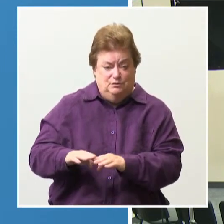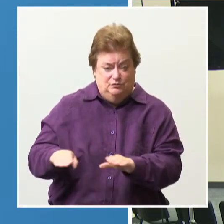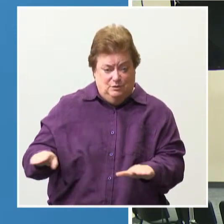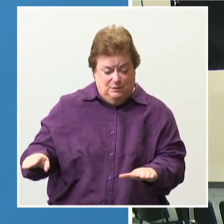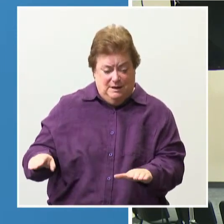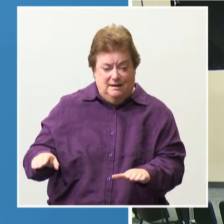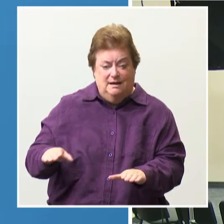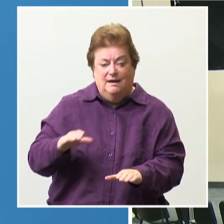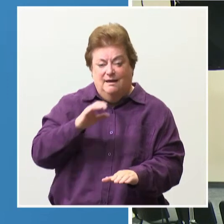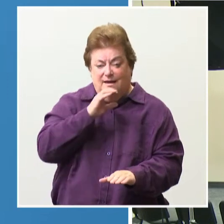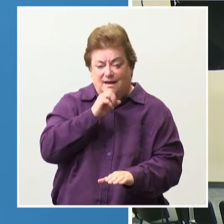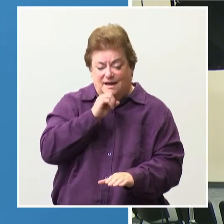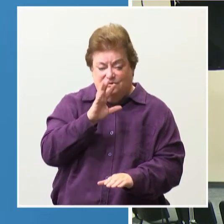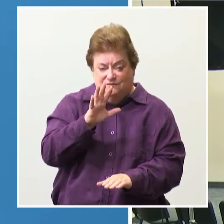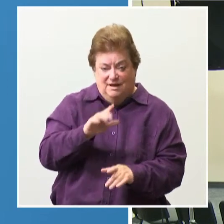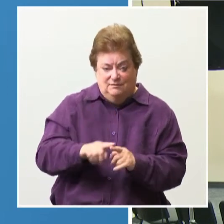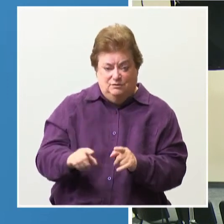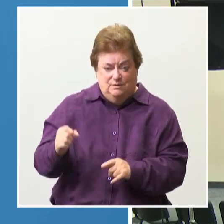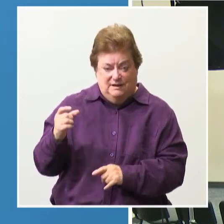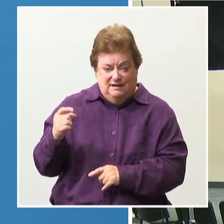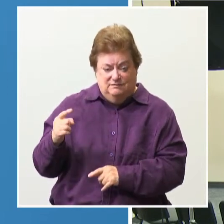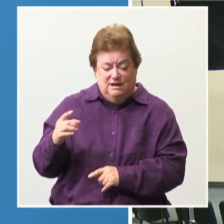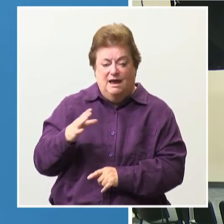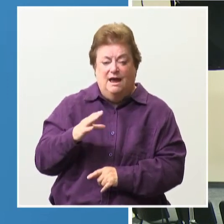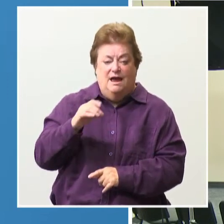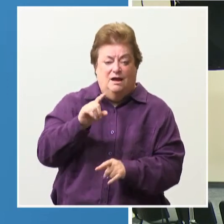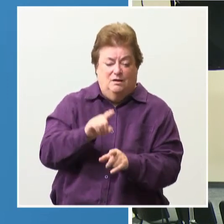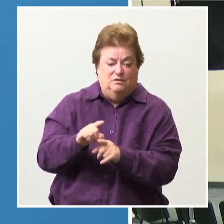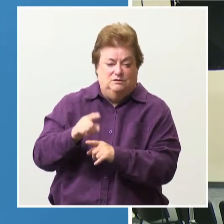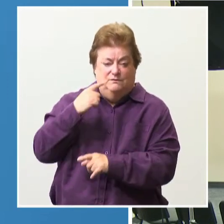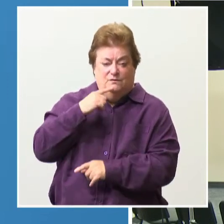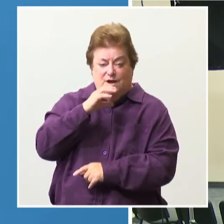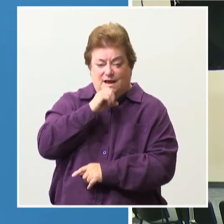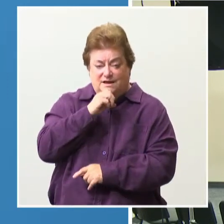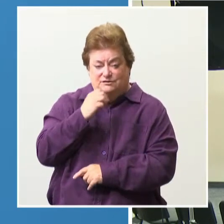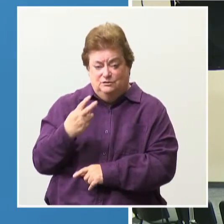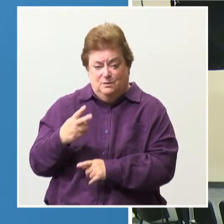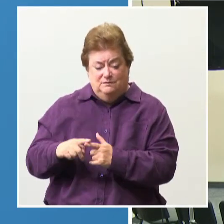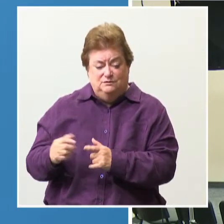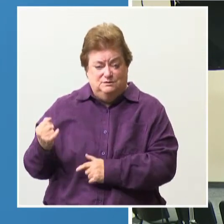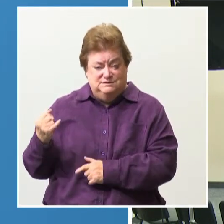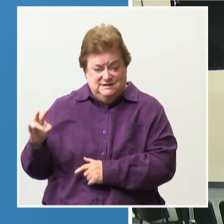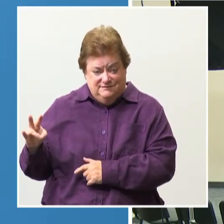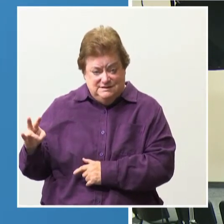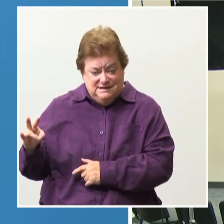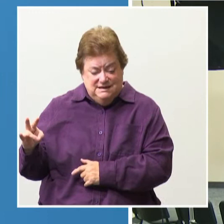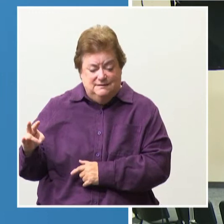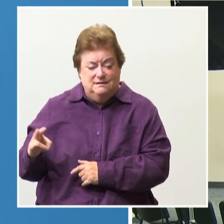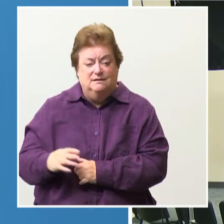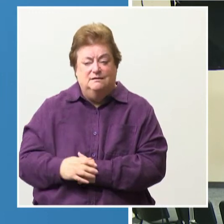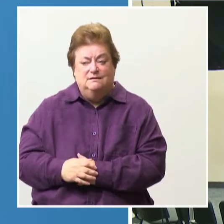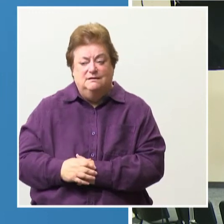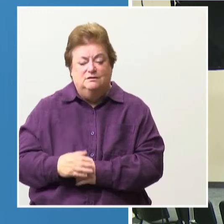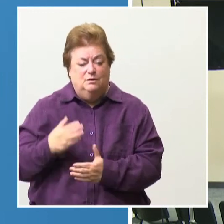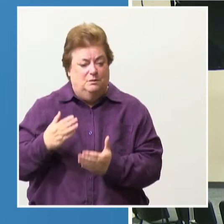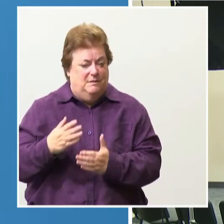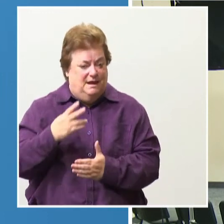of 5 and 11, and also the group 12 to 17. And we may see some expansion